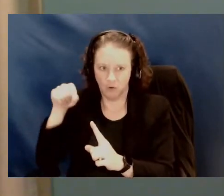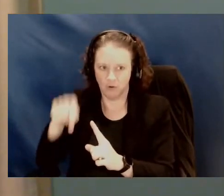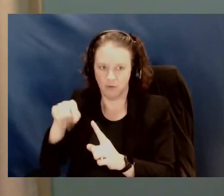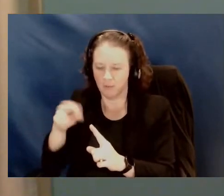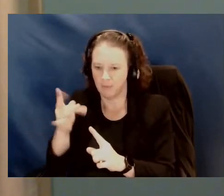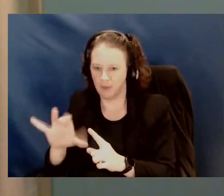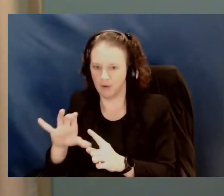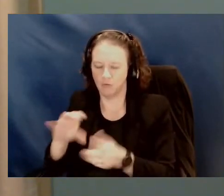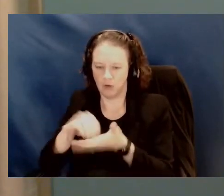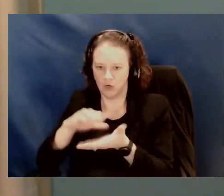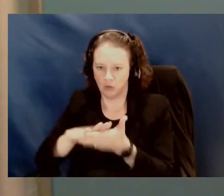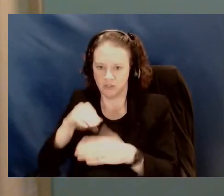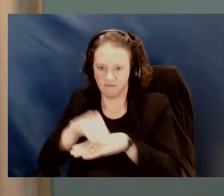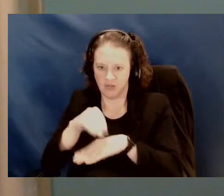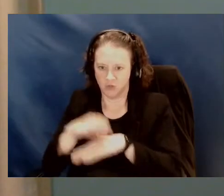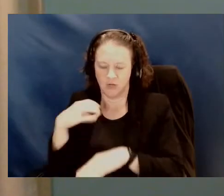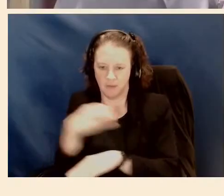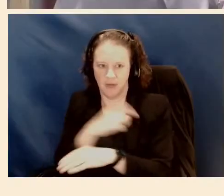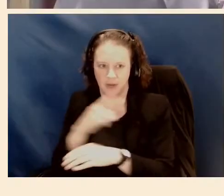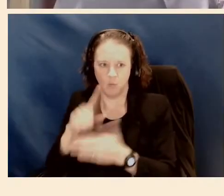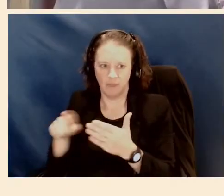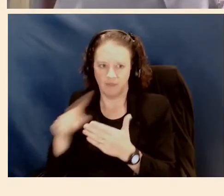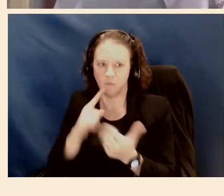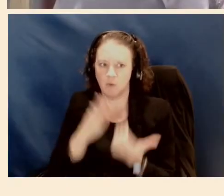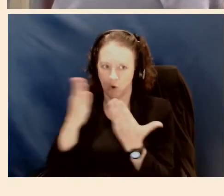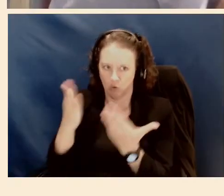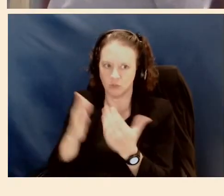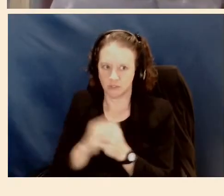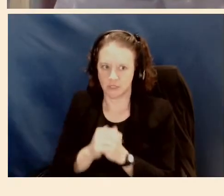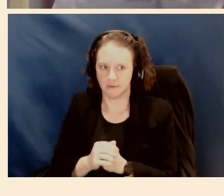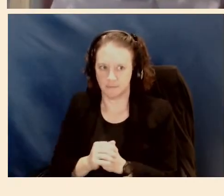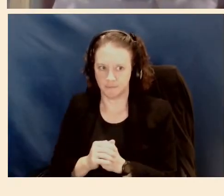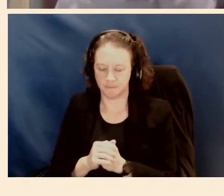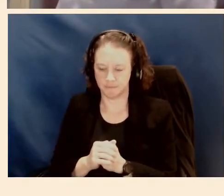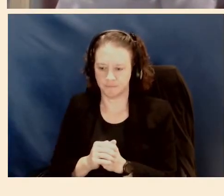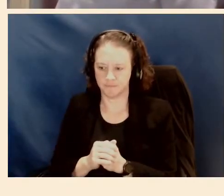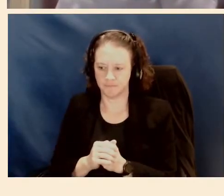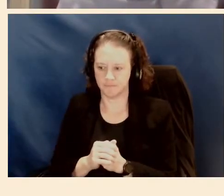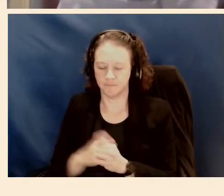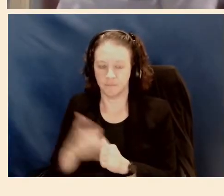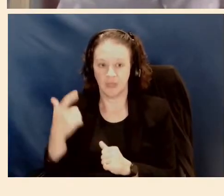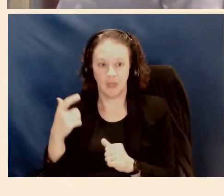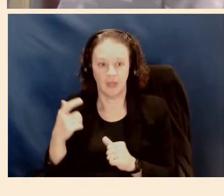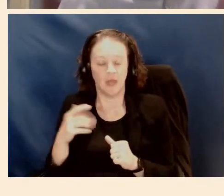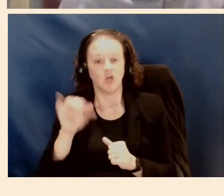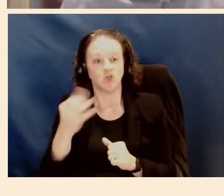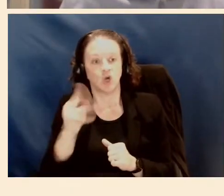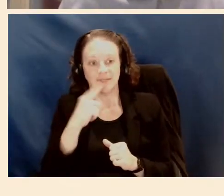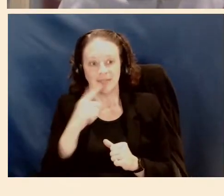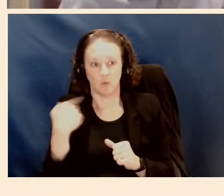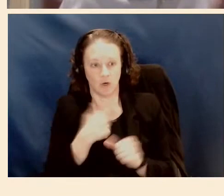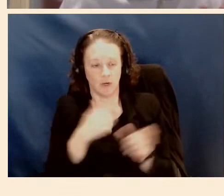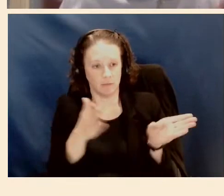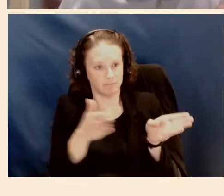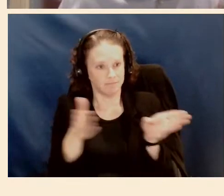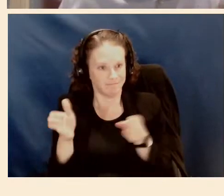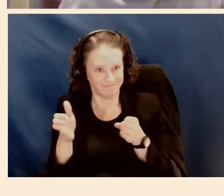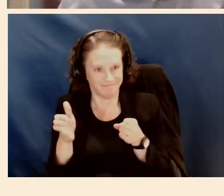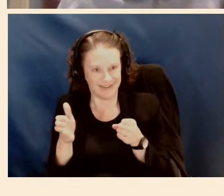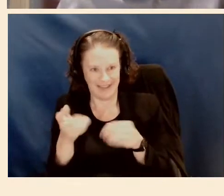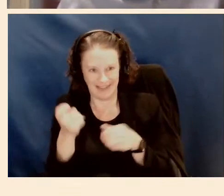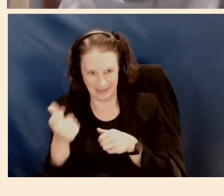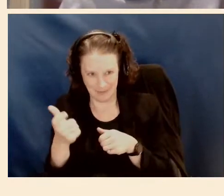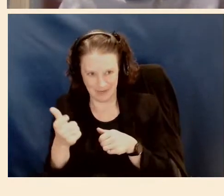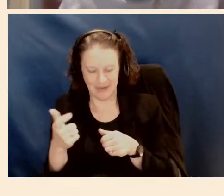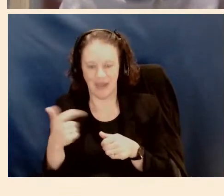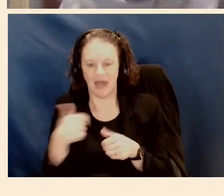position. Great. Okay, we're going to shift gears a little bit here. I'm going to ask each of you a question on a